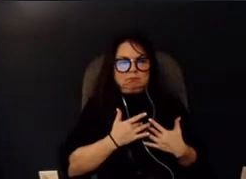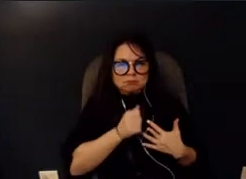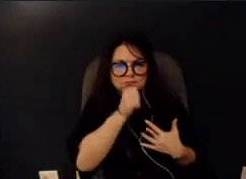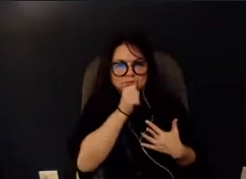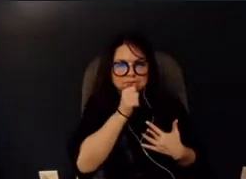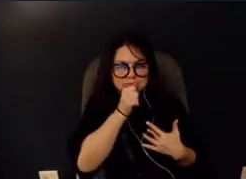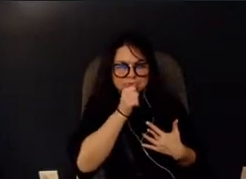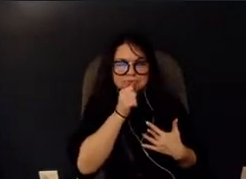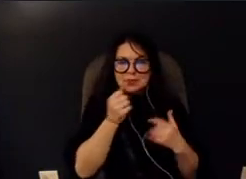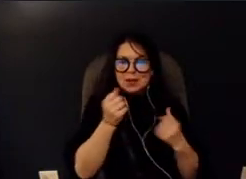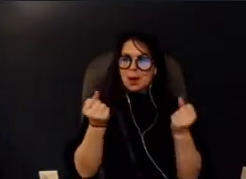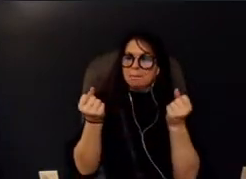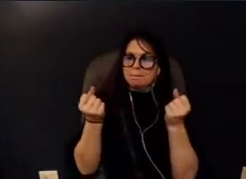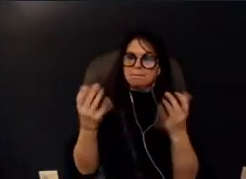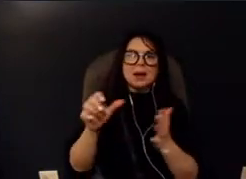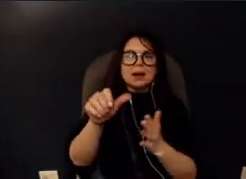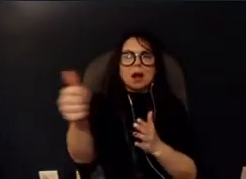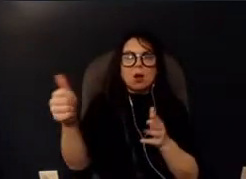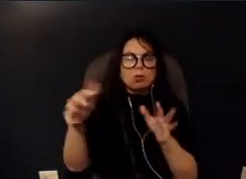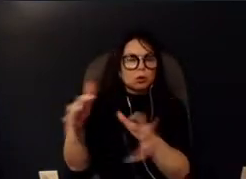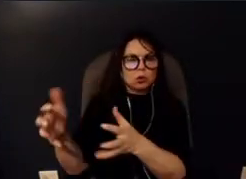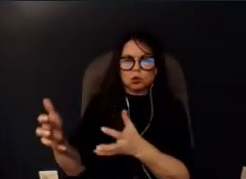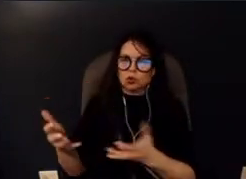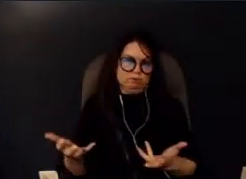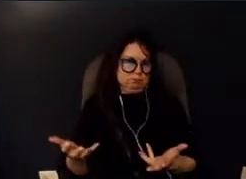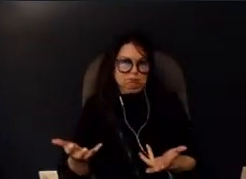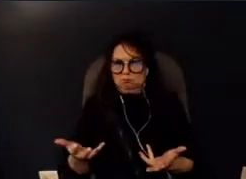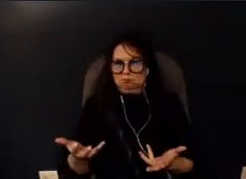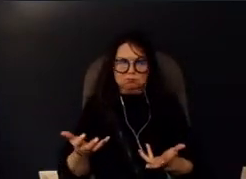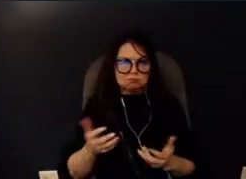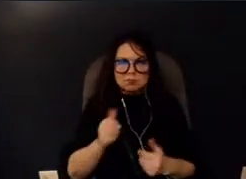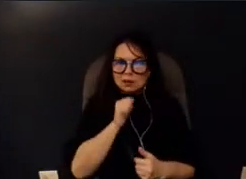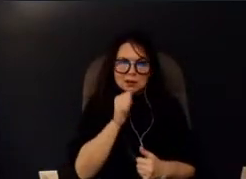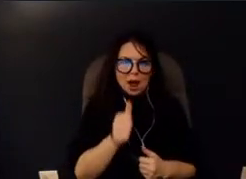don't. And I take that privilege pretty seriously.